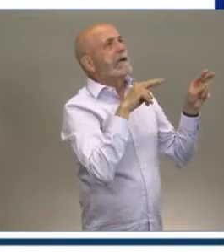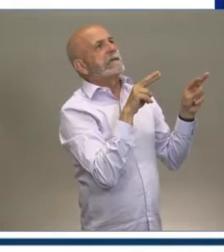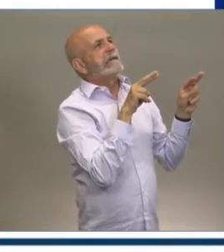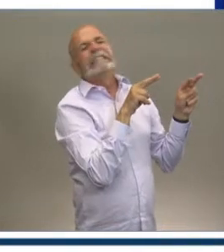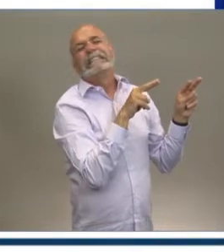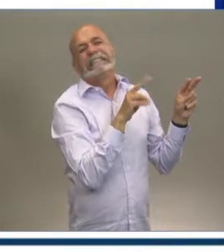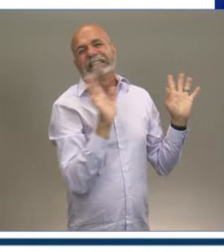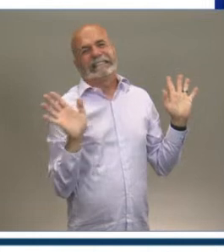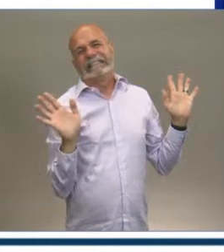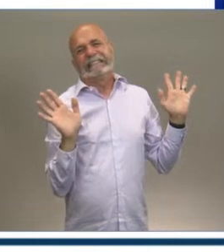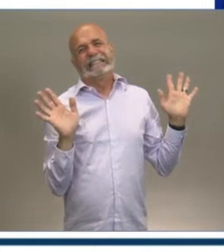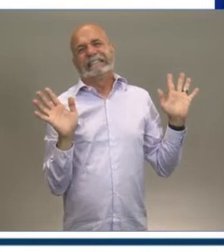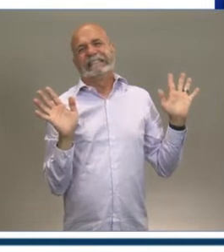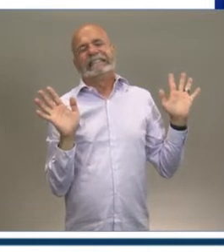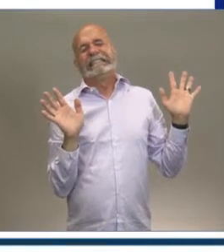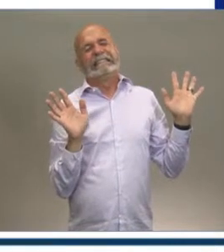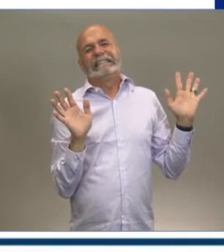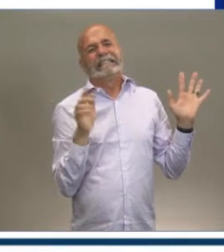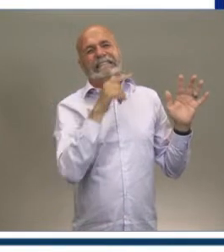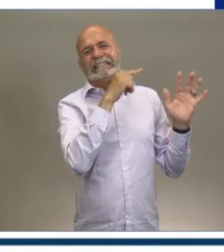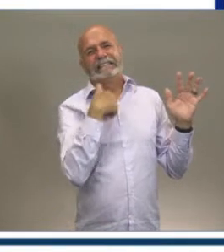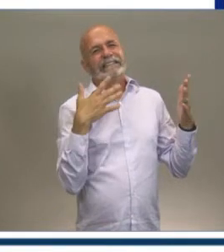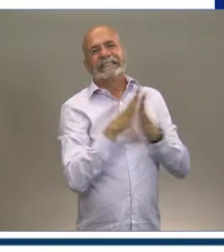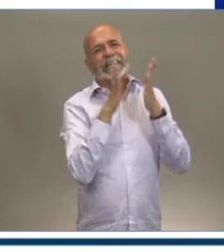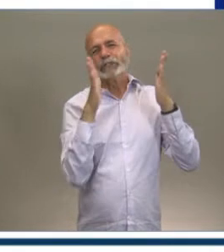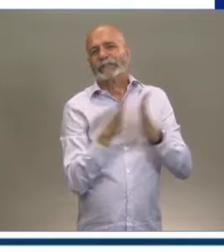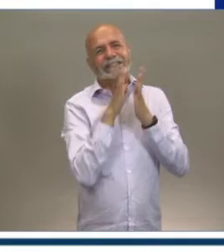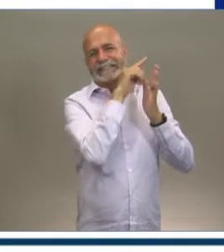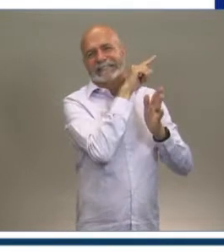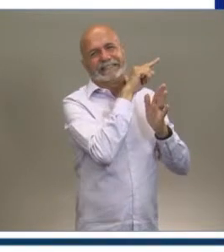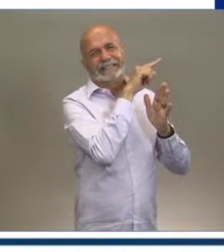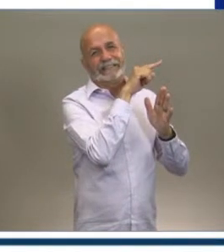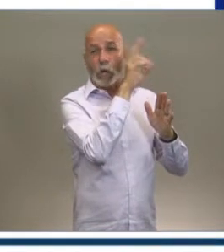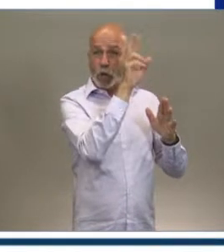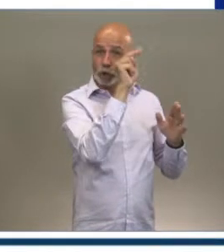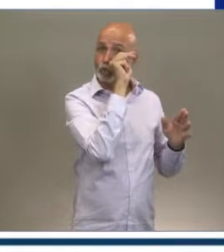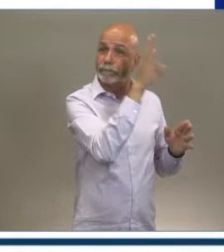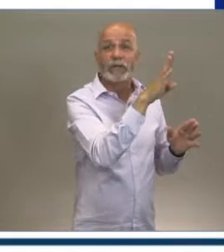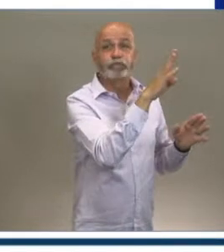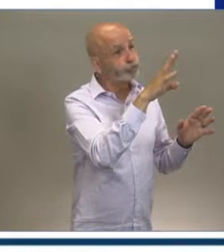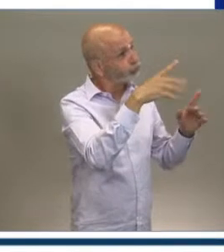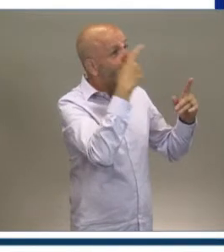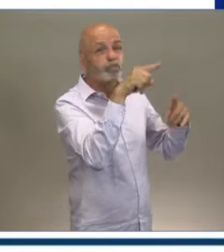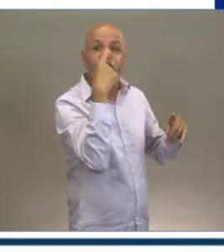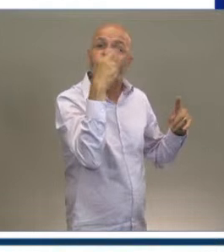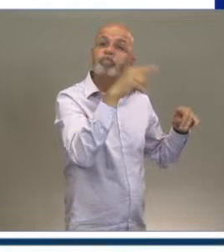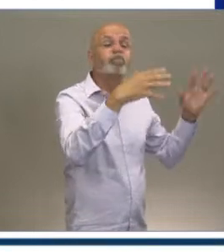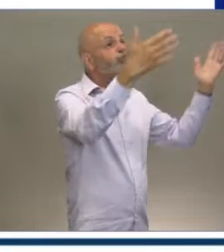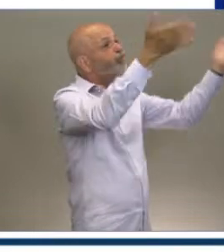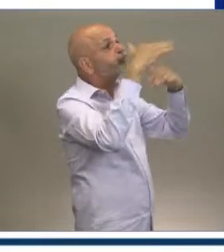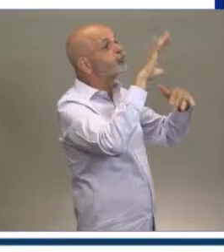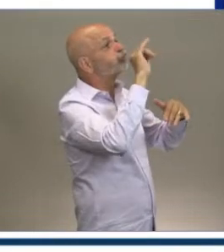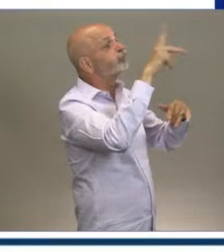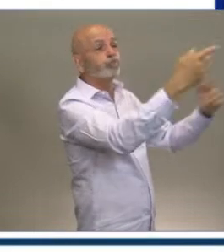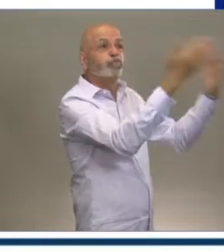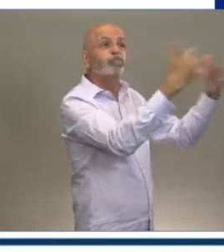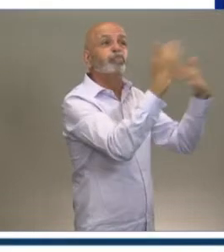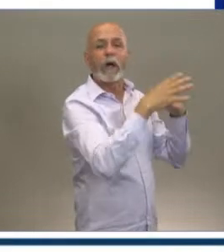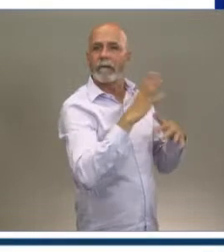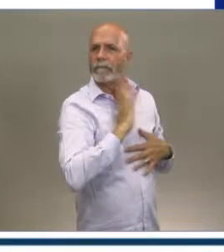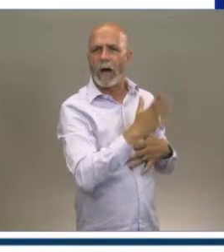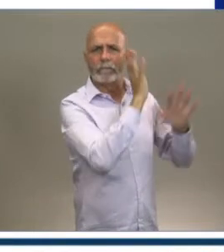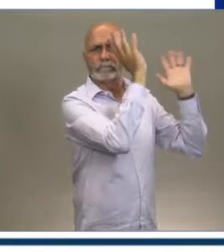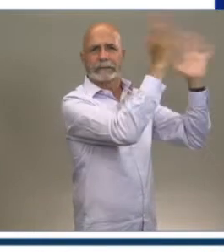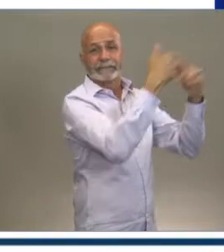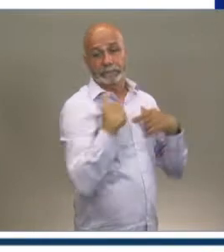can't take the same level of risk that New Brunswick is prepared to take right now, but we hope to be able to do that soon. We'll continue to watch